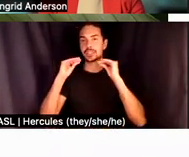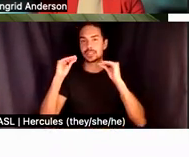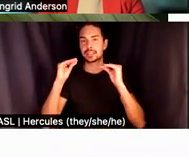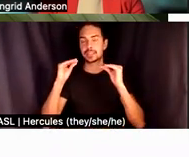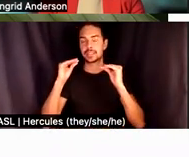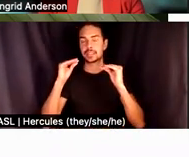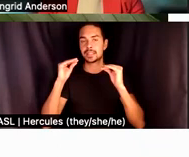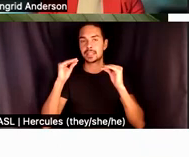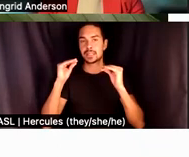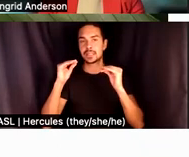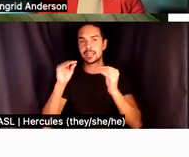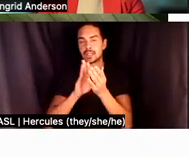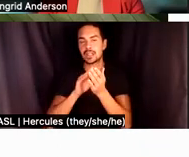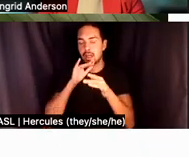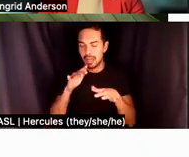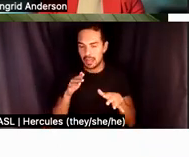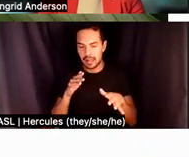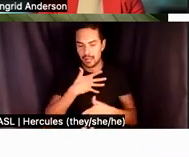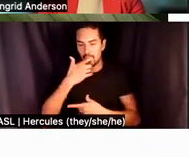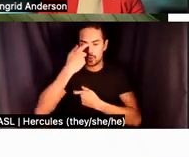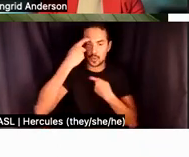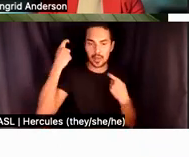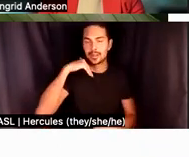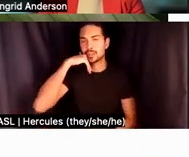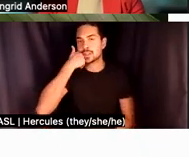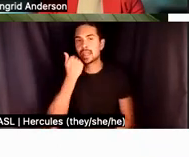this shame and trauma and guilt,